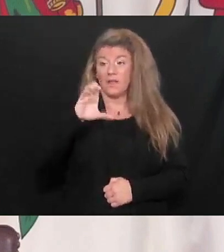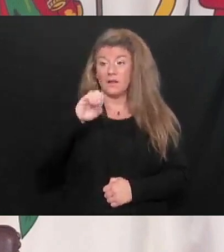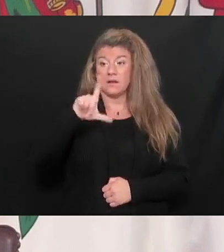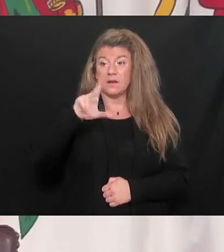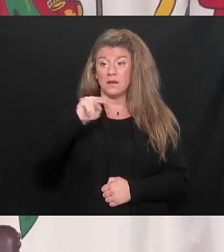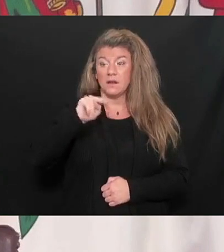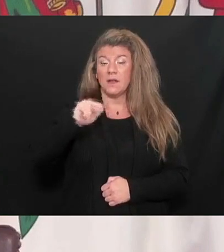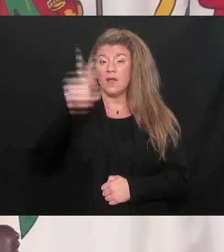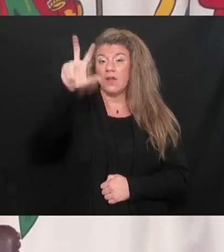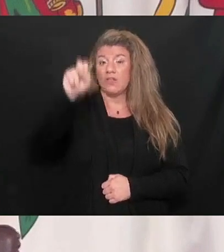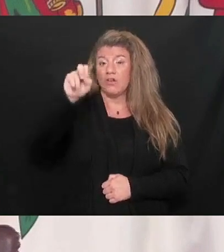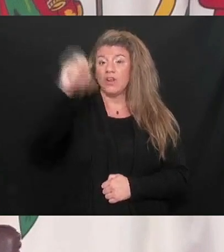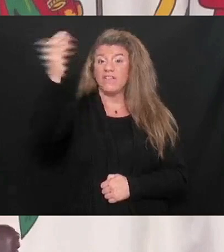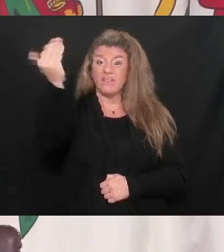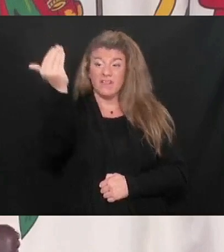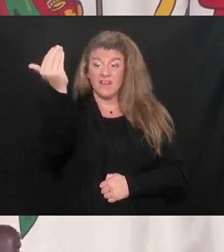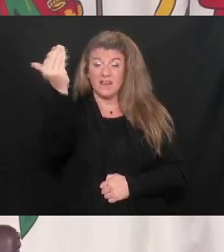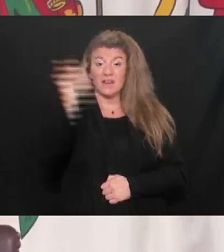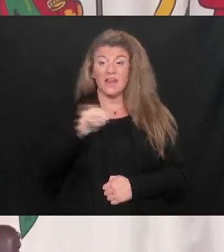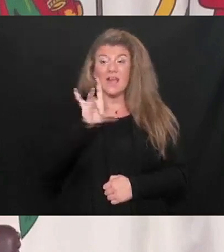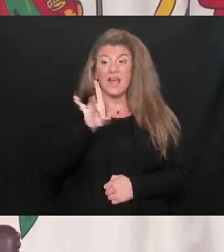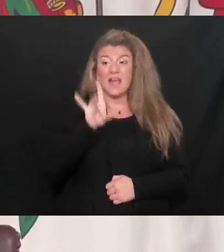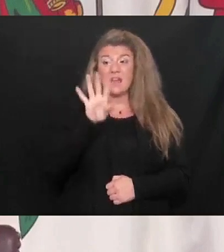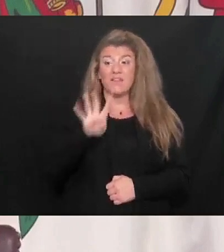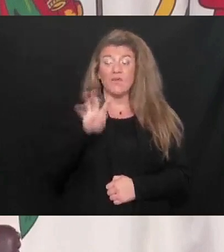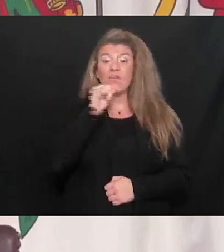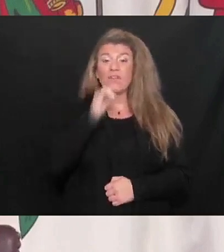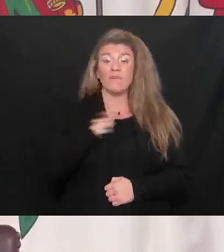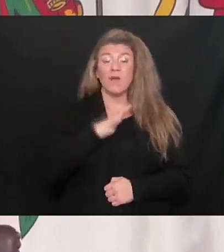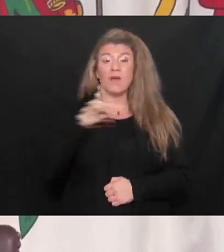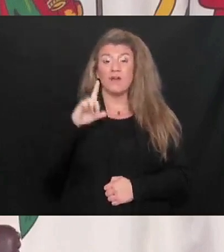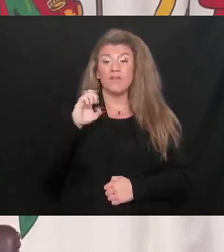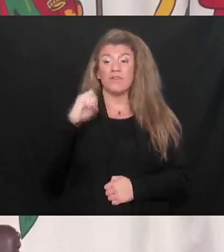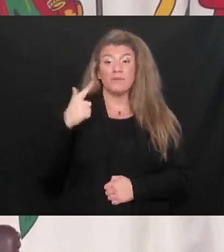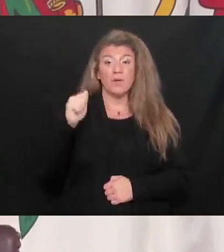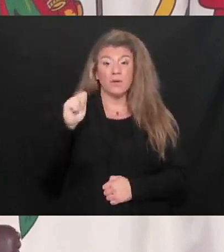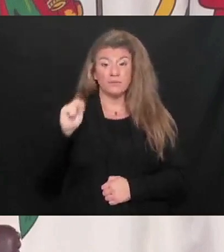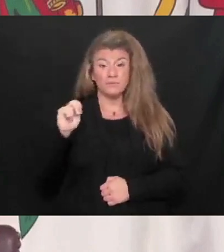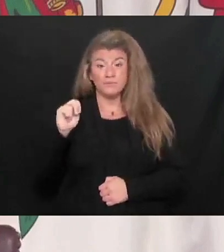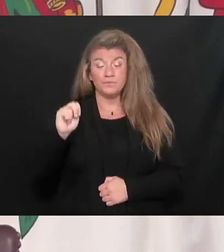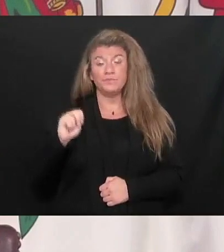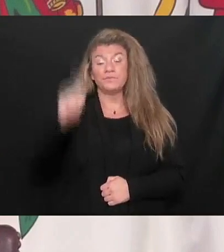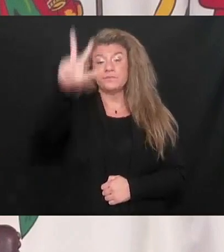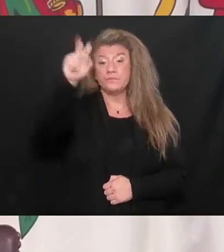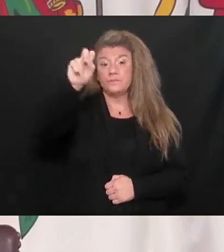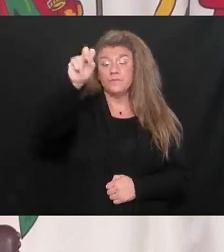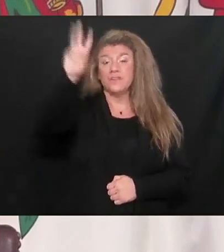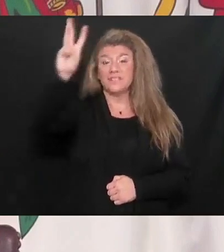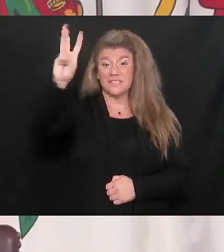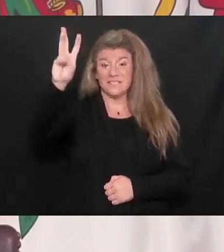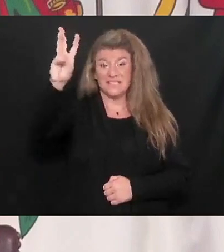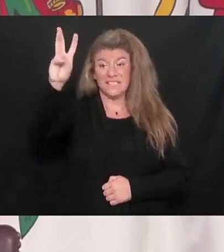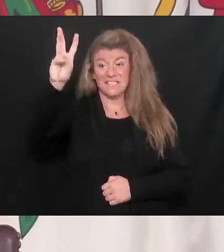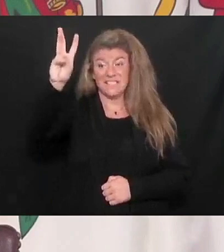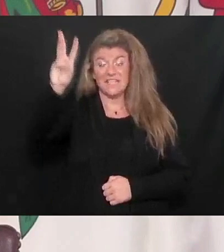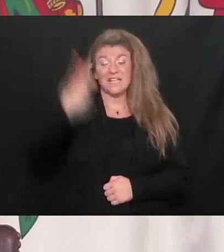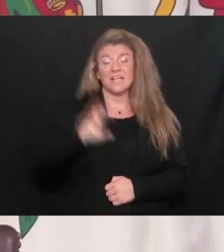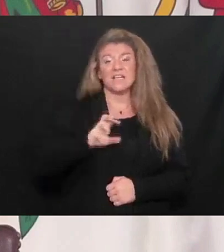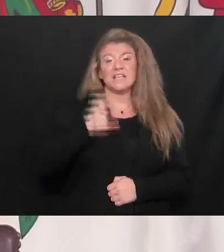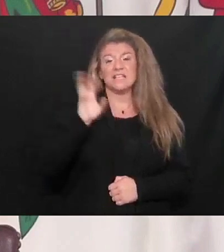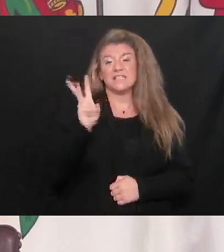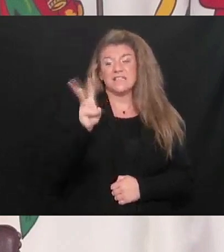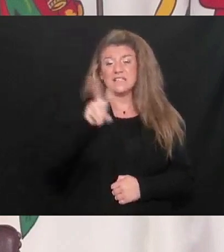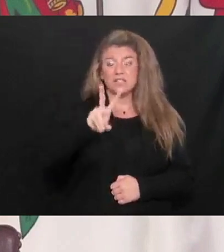The 3,015th death is an 84-year-old female from Logan County. And the 3,016th death in West Virginia is